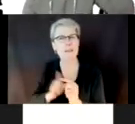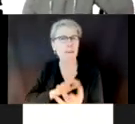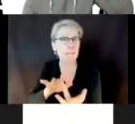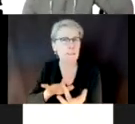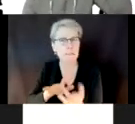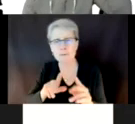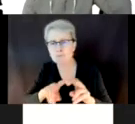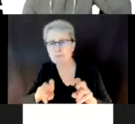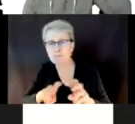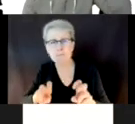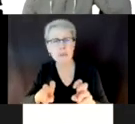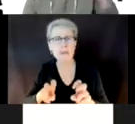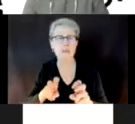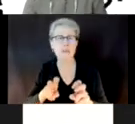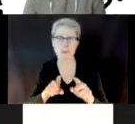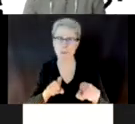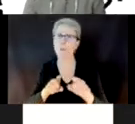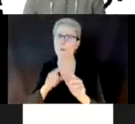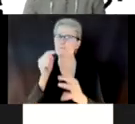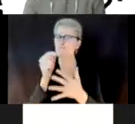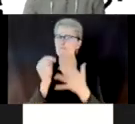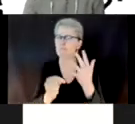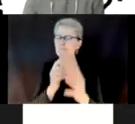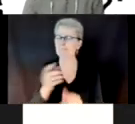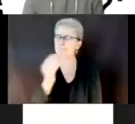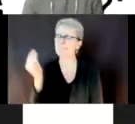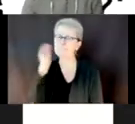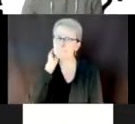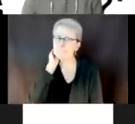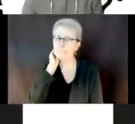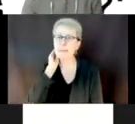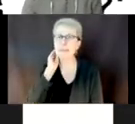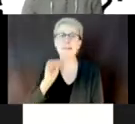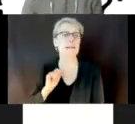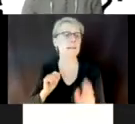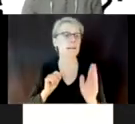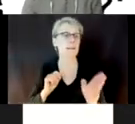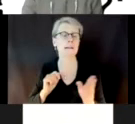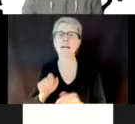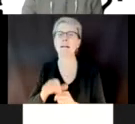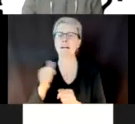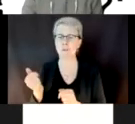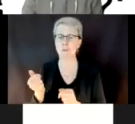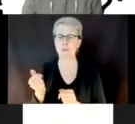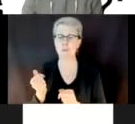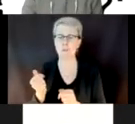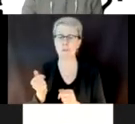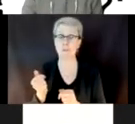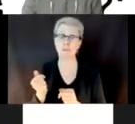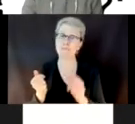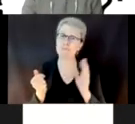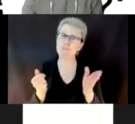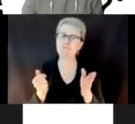aware that your audience has these needs. The other really simple thing I'll say about goals is just